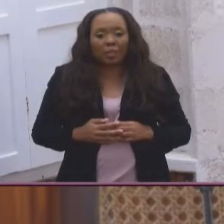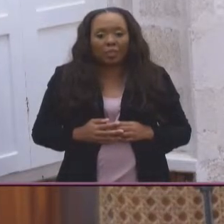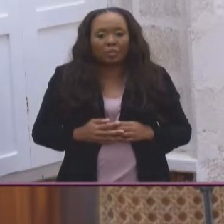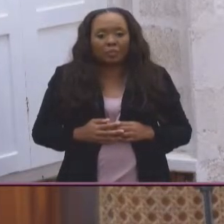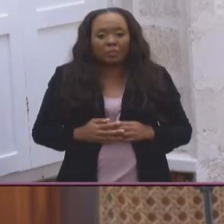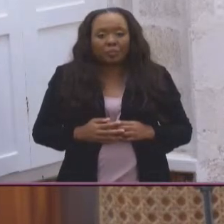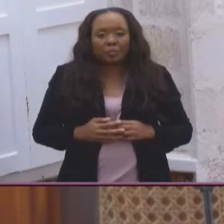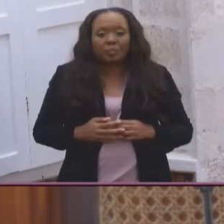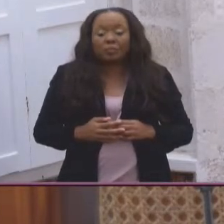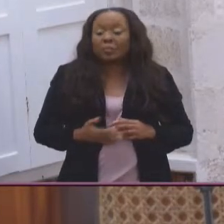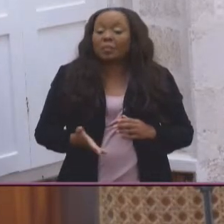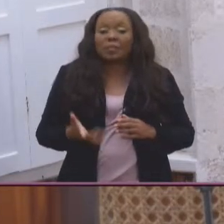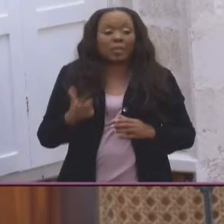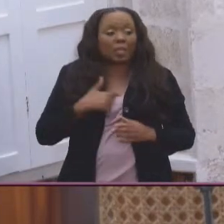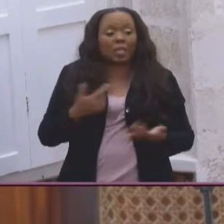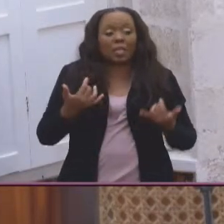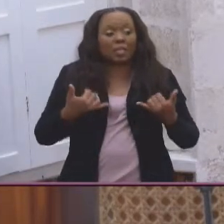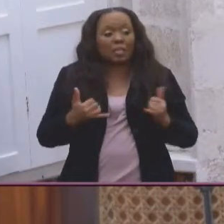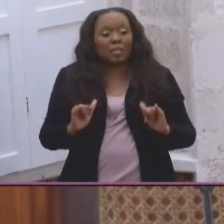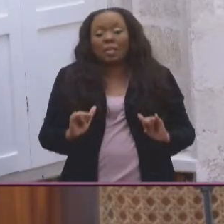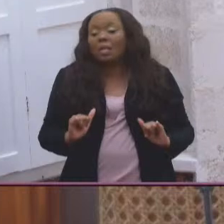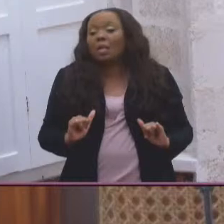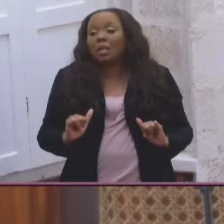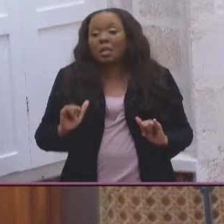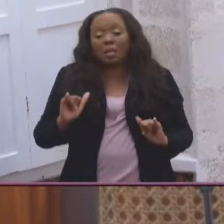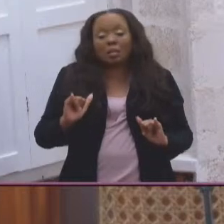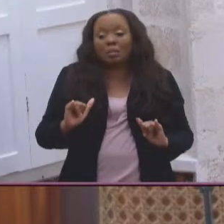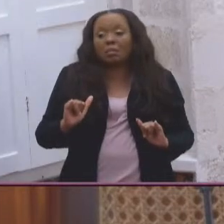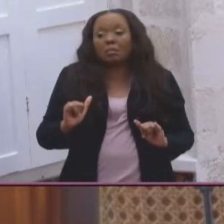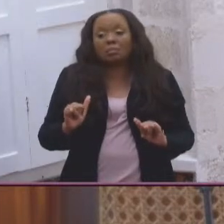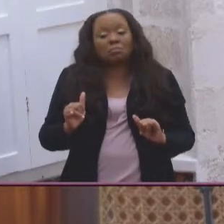was that responsibility lies with government.